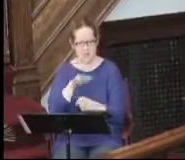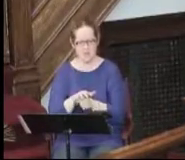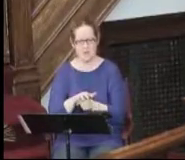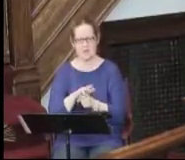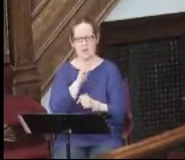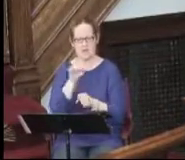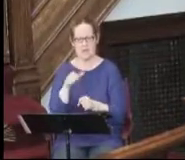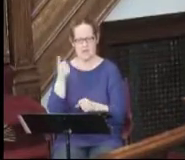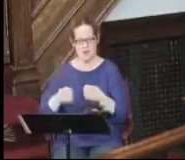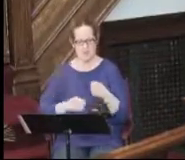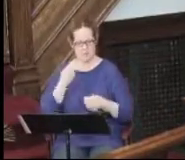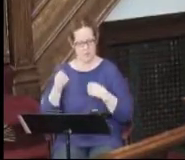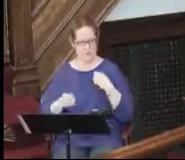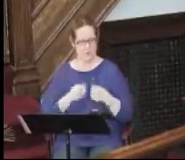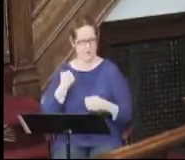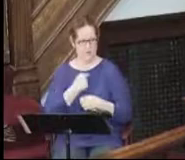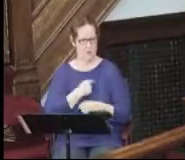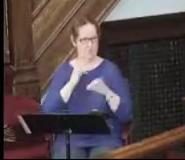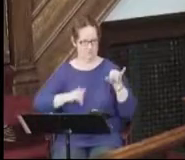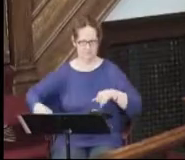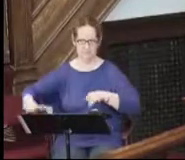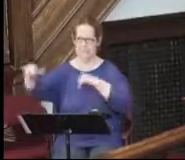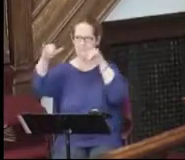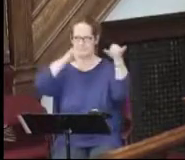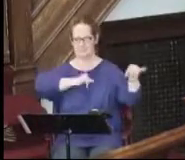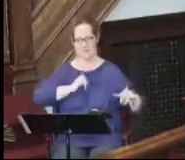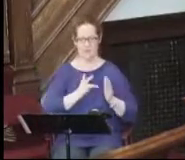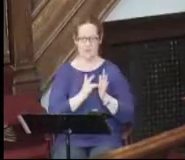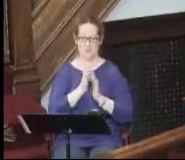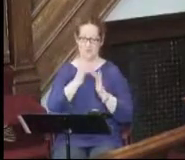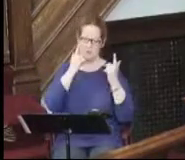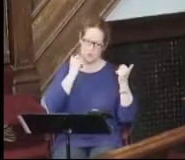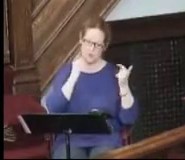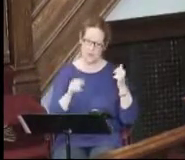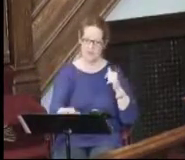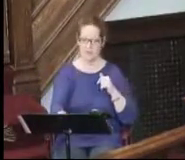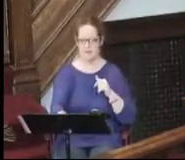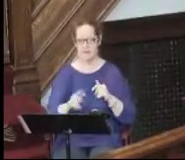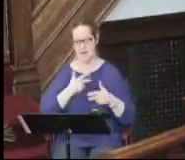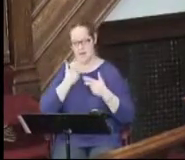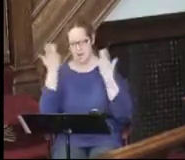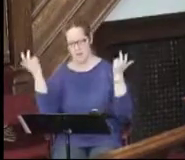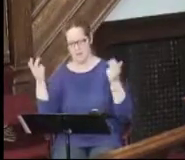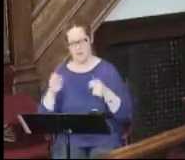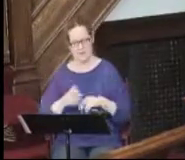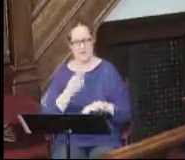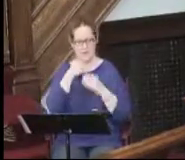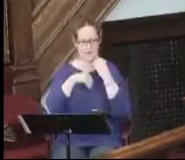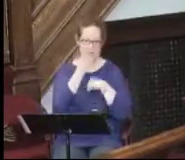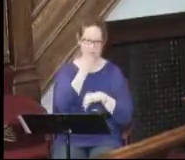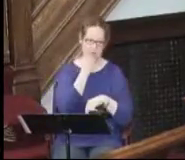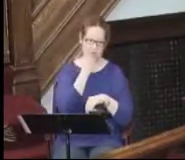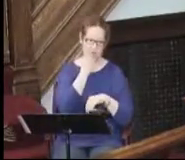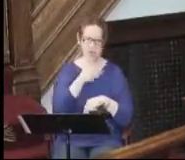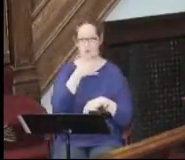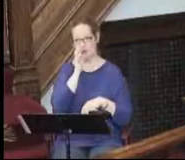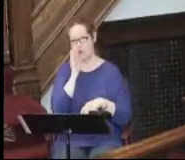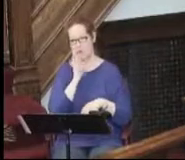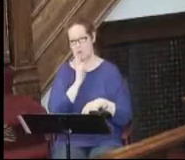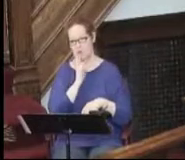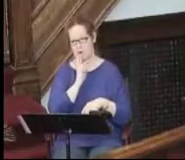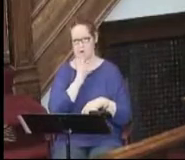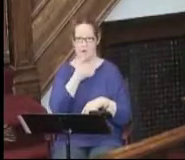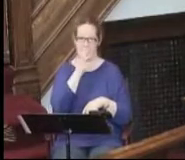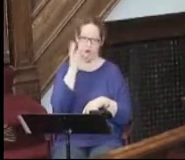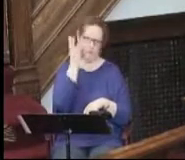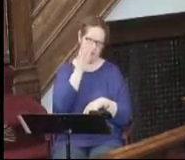other emotions that we experience. Jesus cried, he got angry, he ate food, he drank water, he